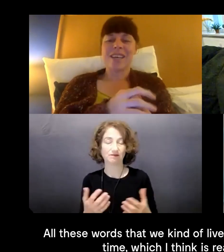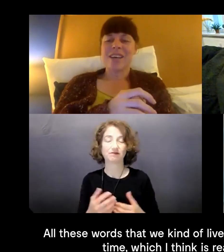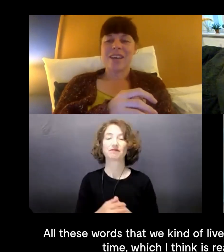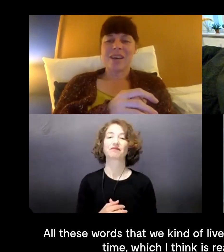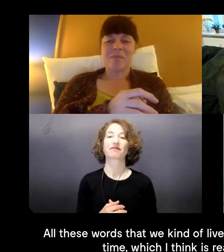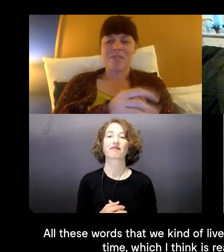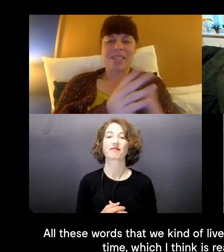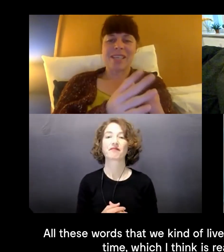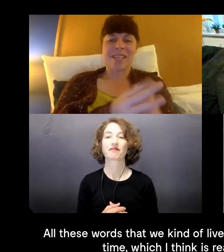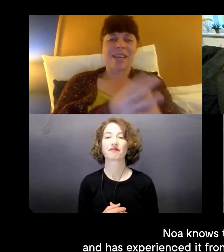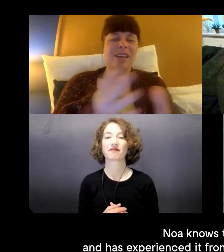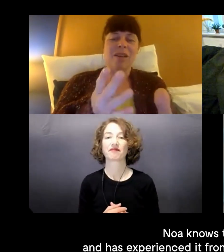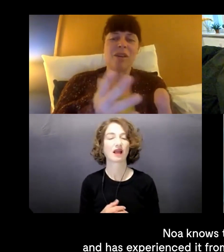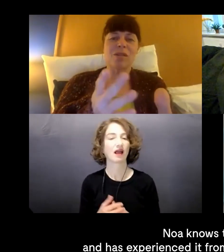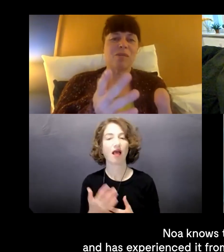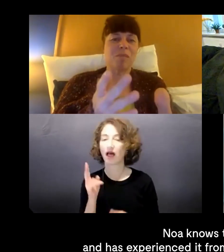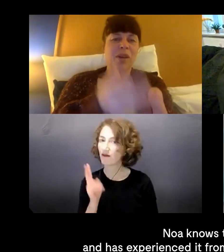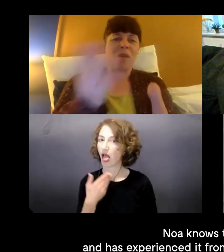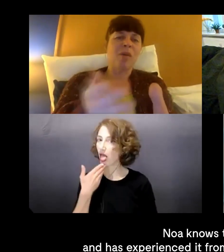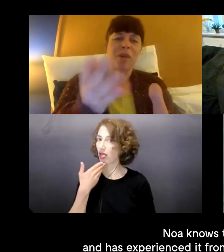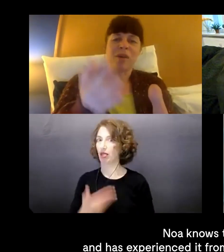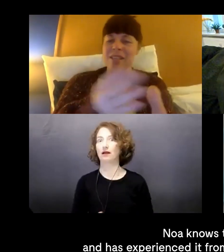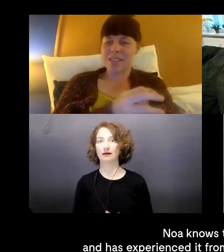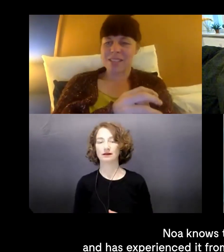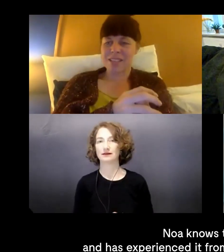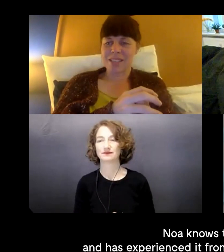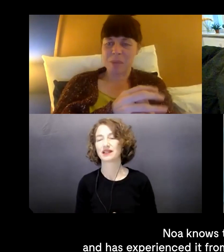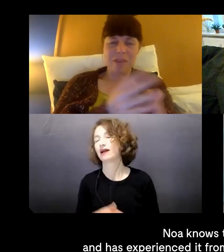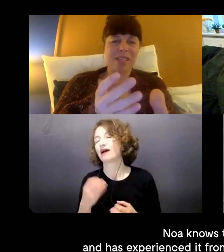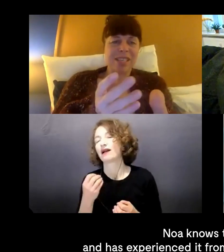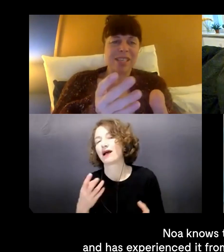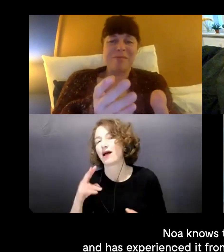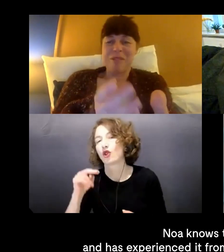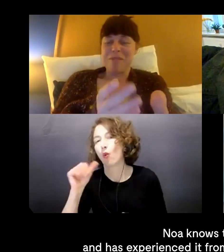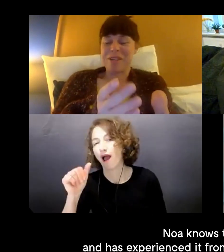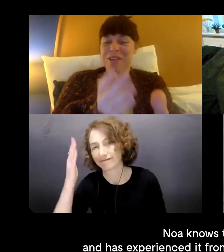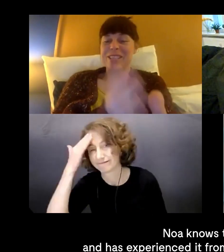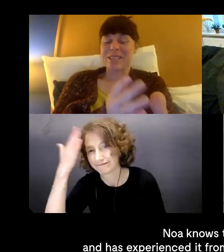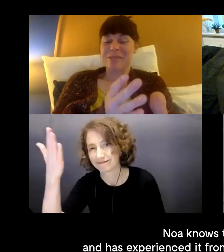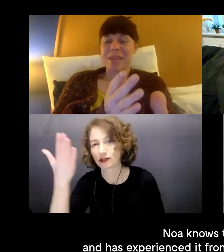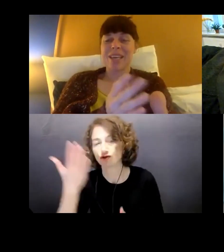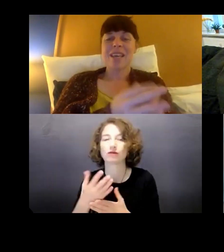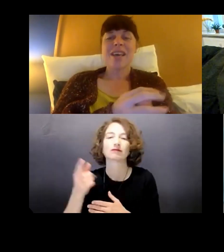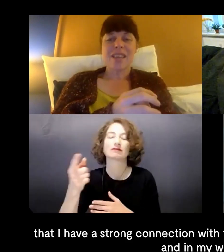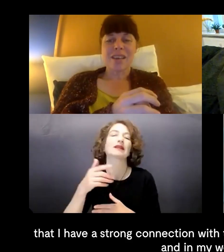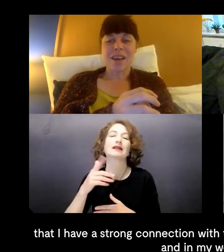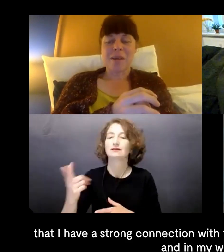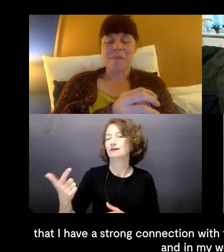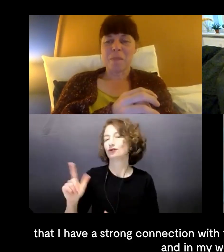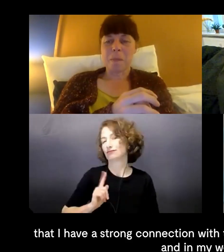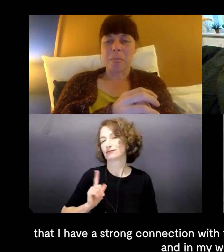really fascinating. And I know Noah knows this and has experienced it from curating with me,